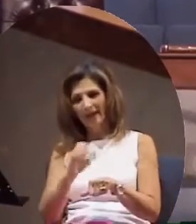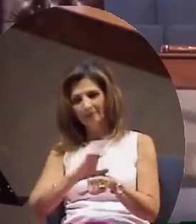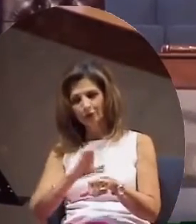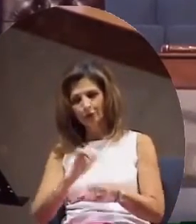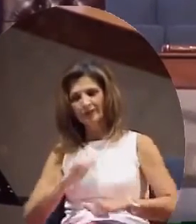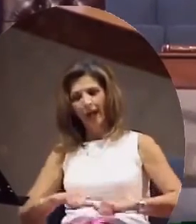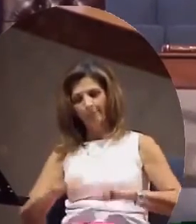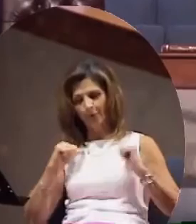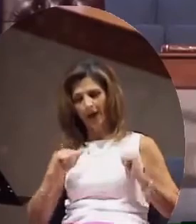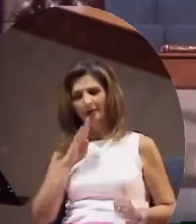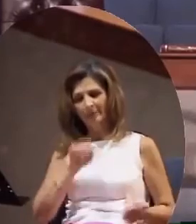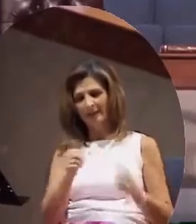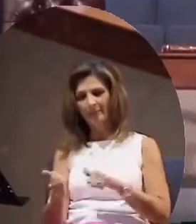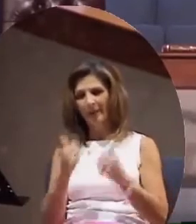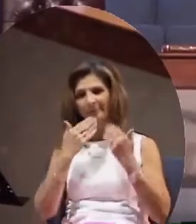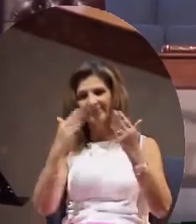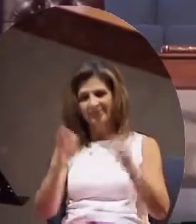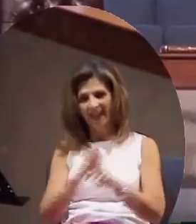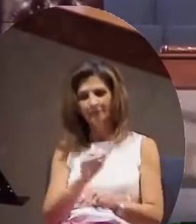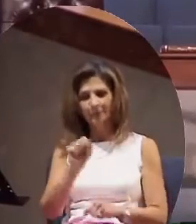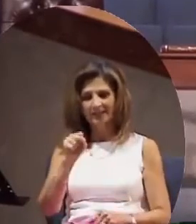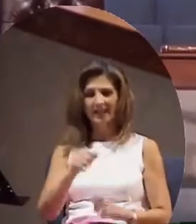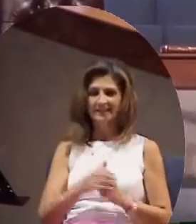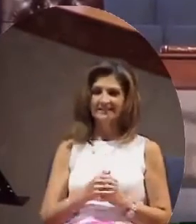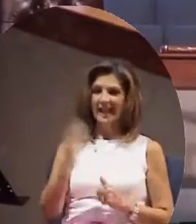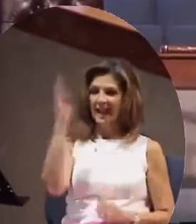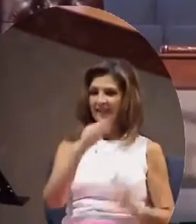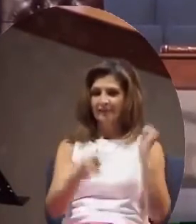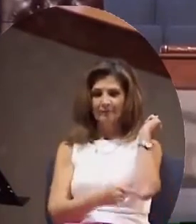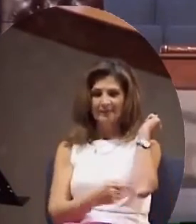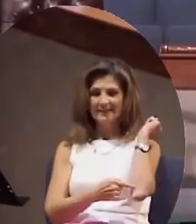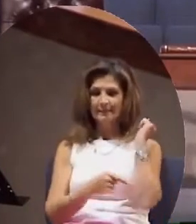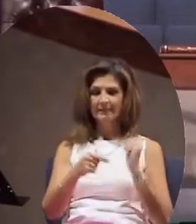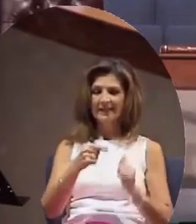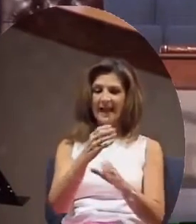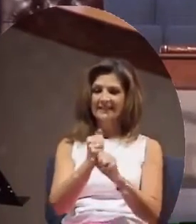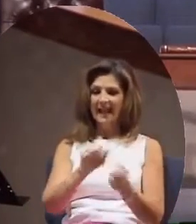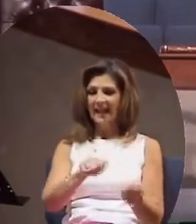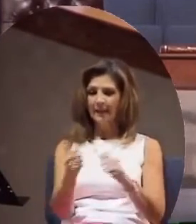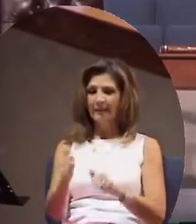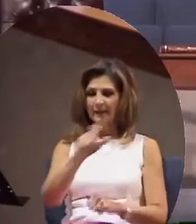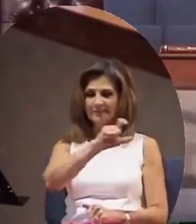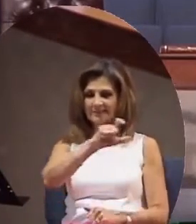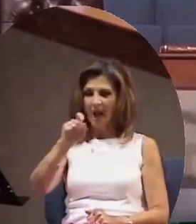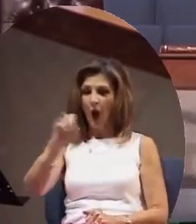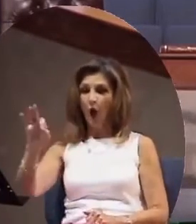and proud of being a Baptist. I'm thankful. I've never been tempted to take it off of our sign.